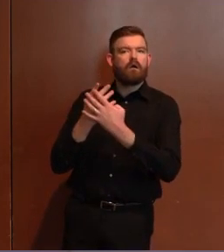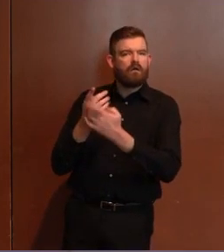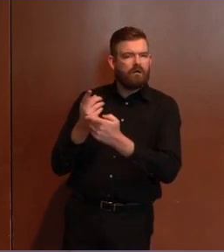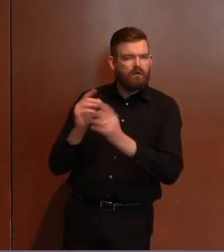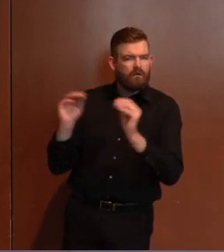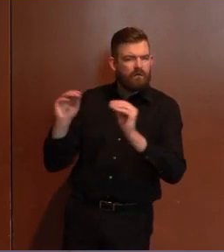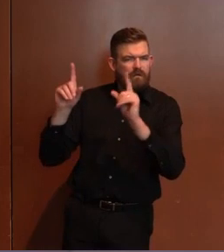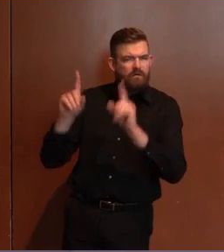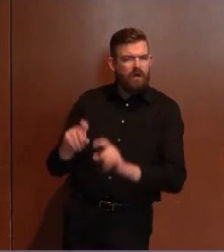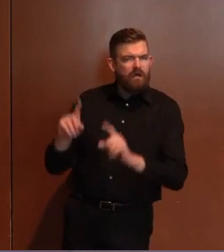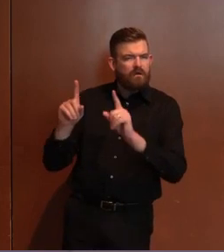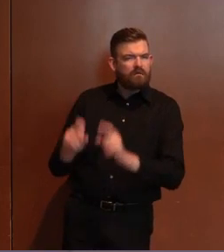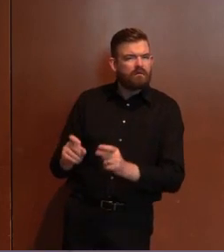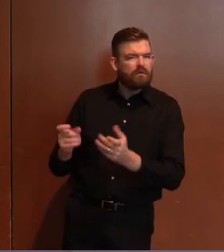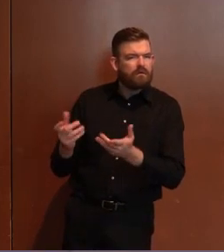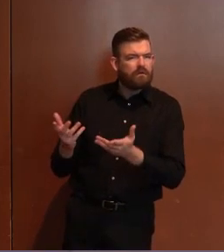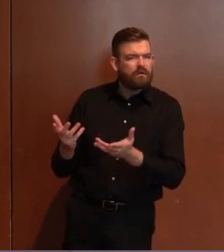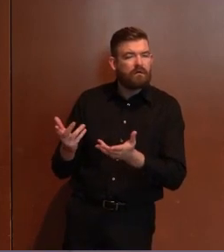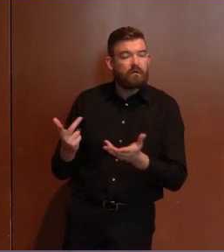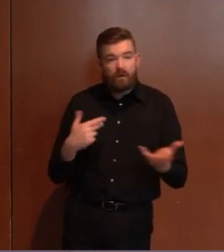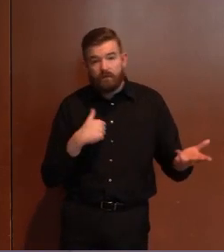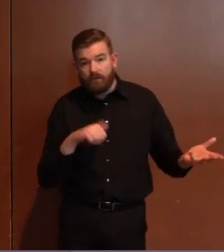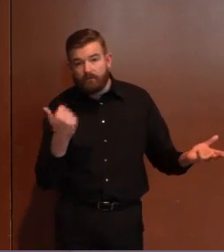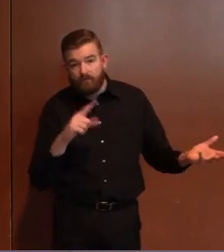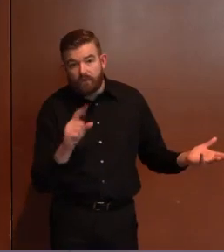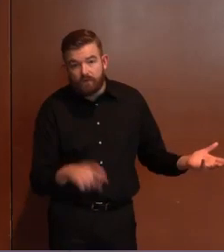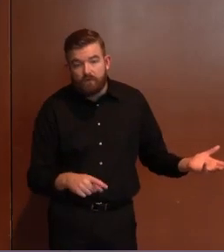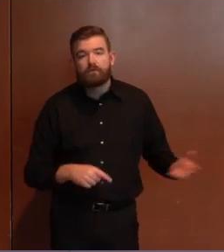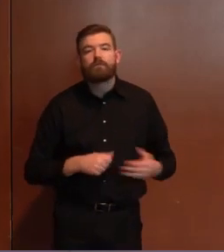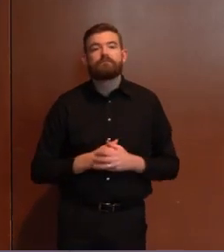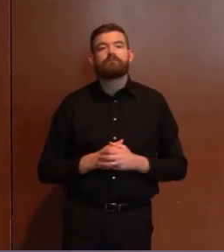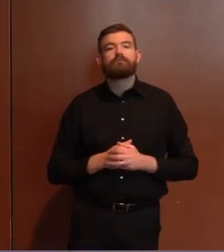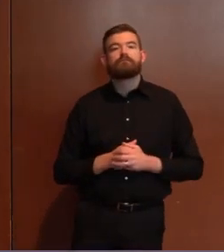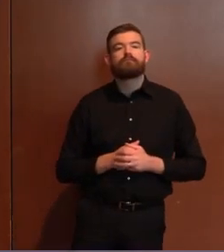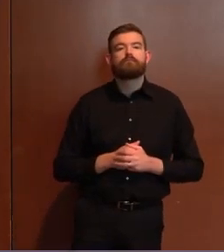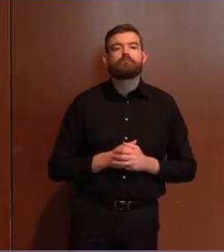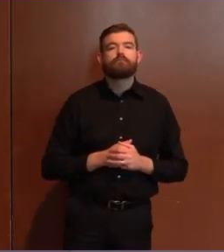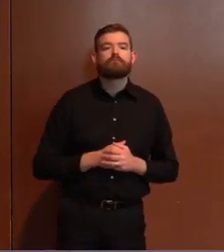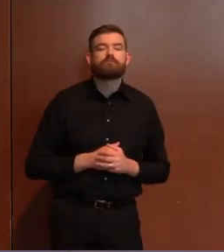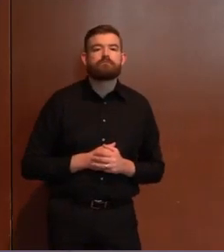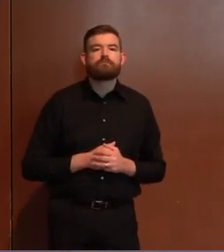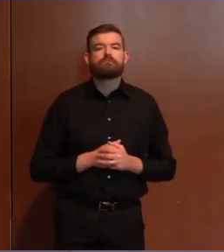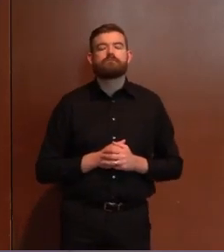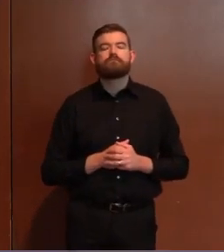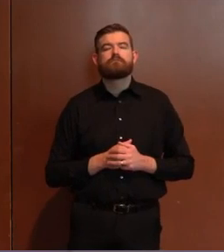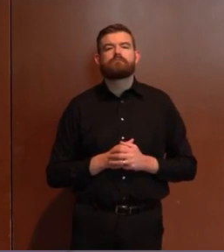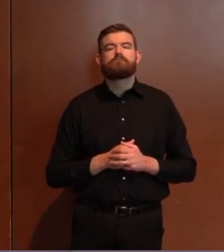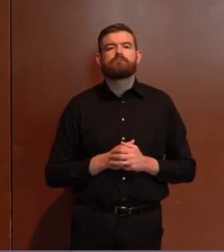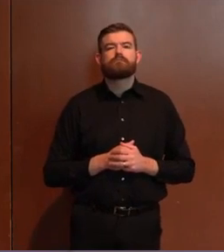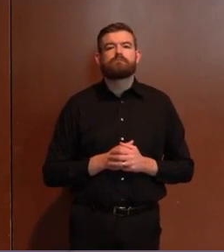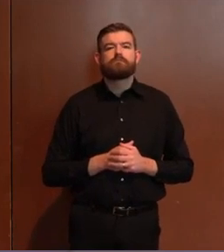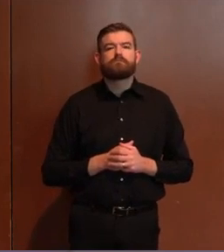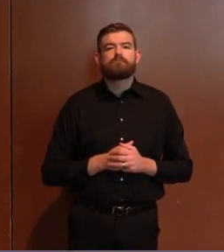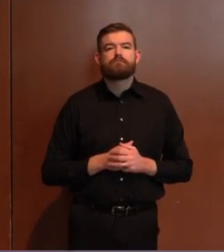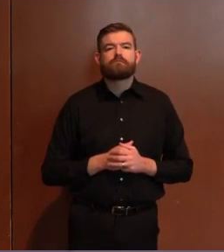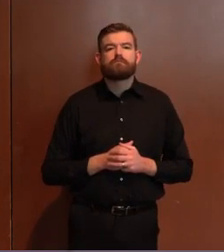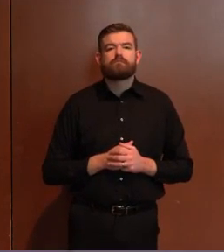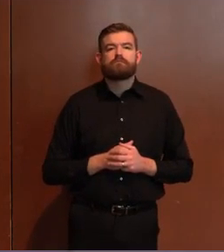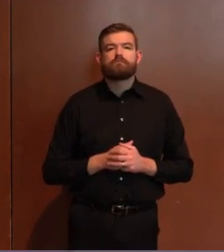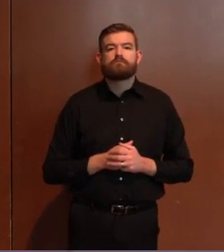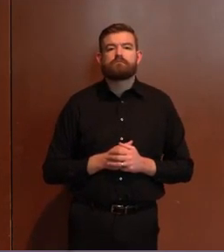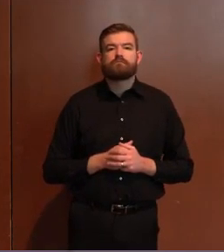So, anything else? That'll be all. Okay, thank you. Brendan, we'll come down front here after this. Matt can talk about the